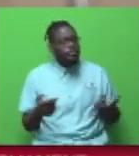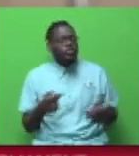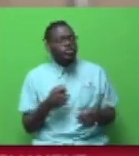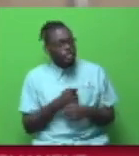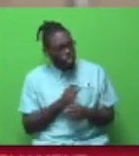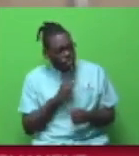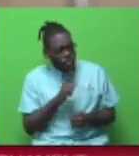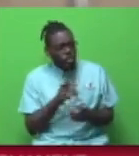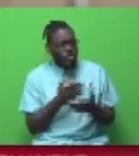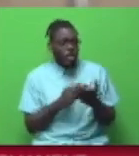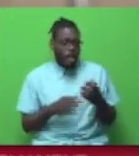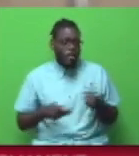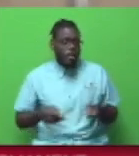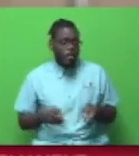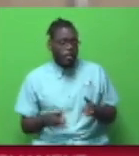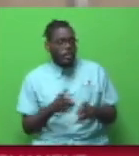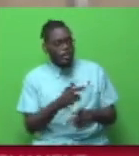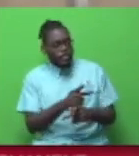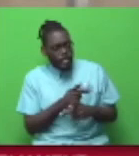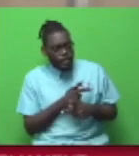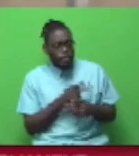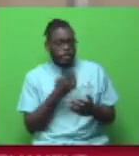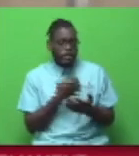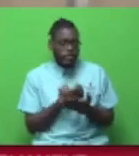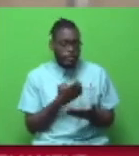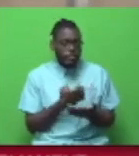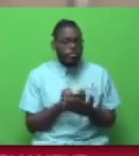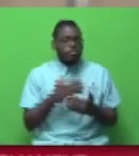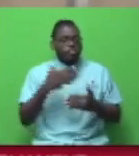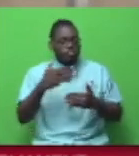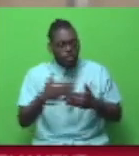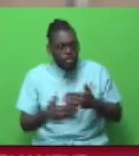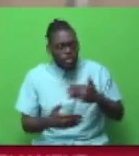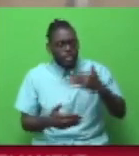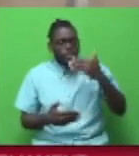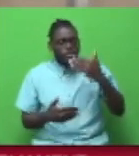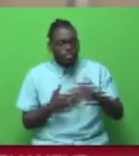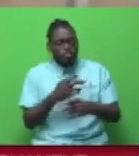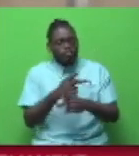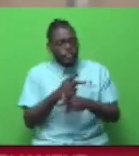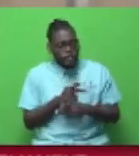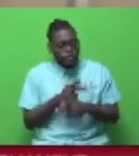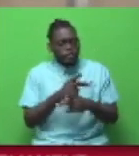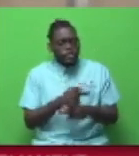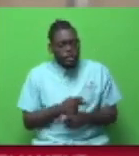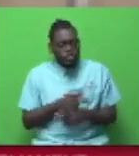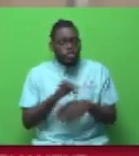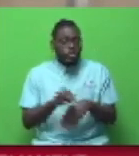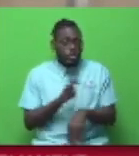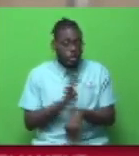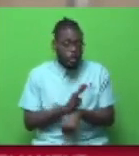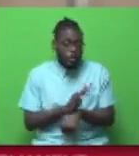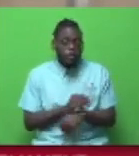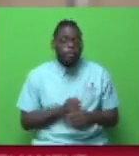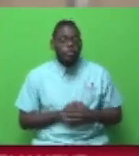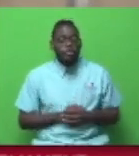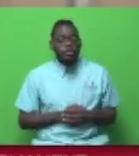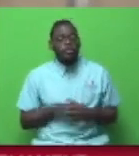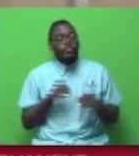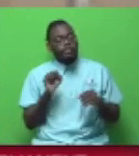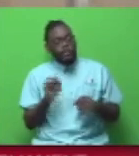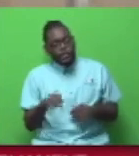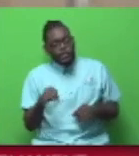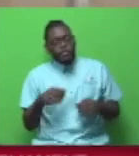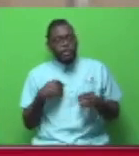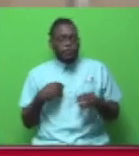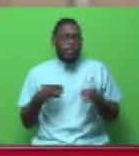to keeping that economy in motion, and more so in keeping our people employed. Beyond keeping our people employed, what I